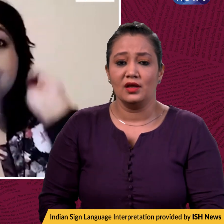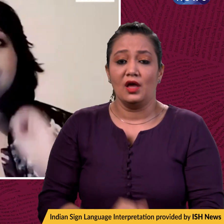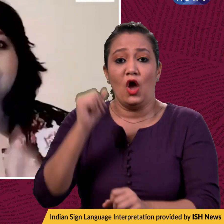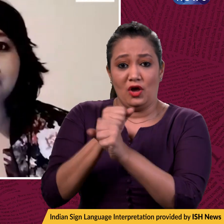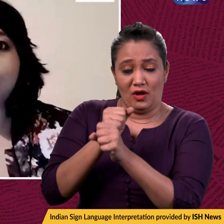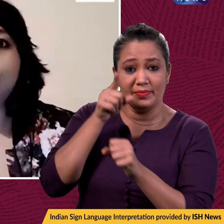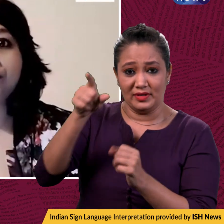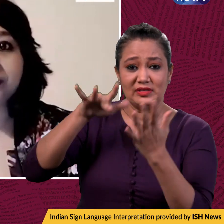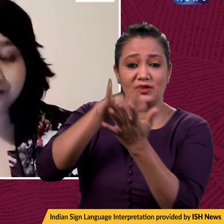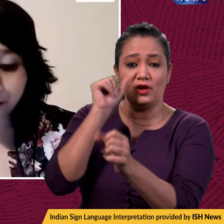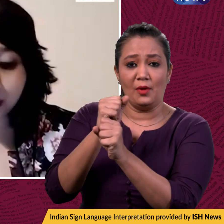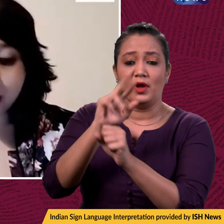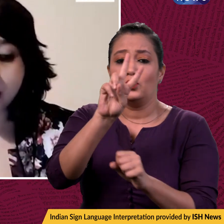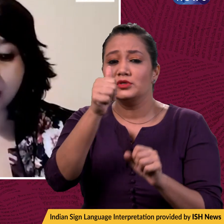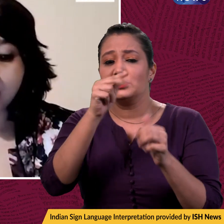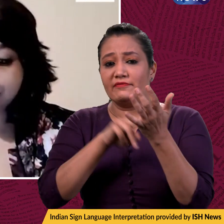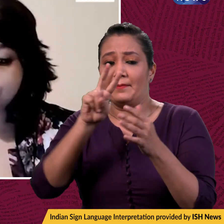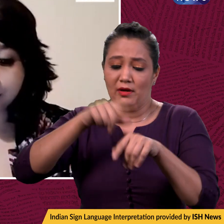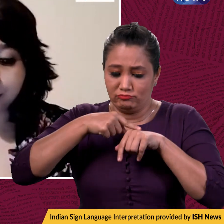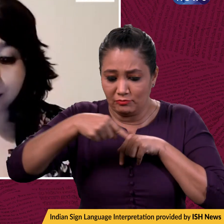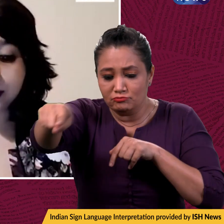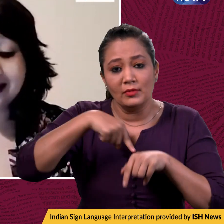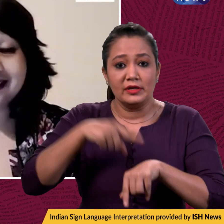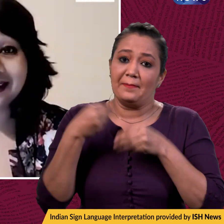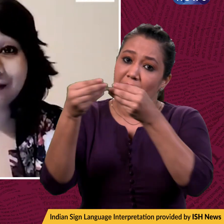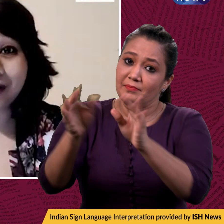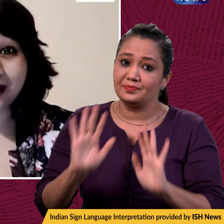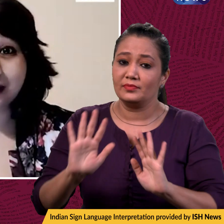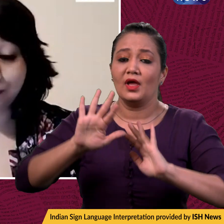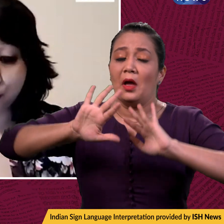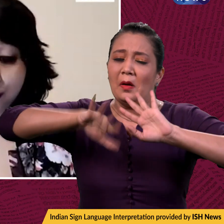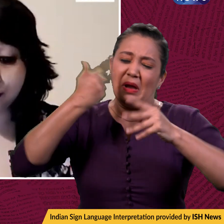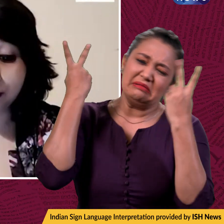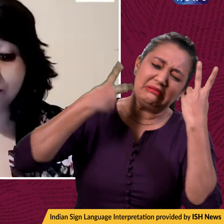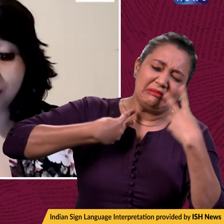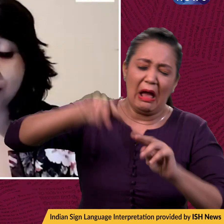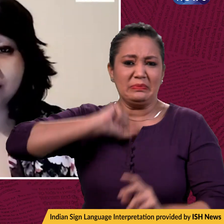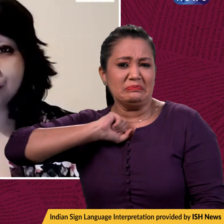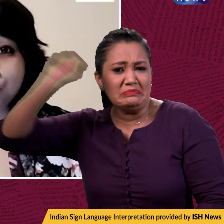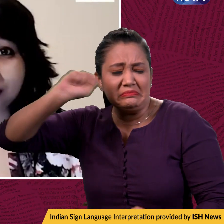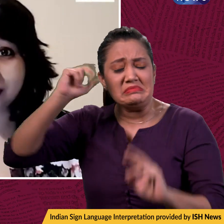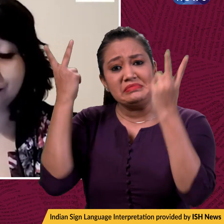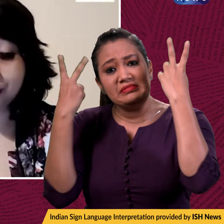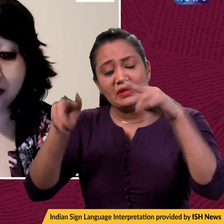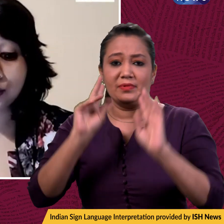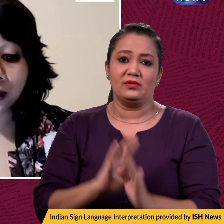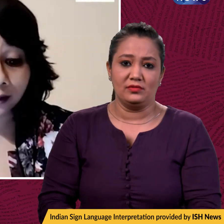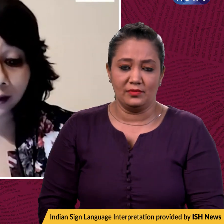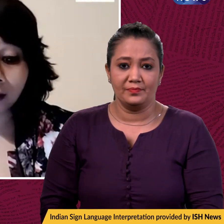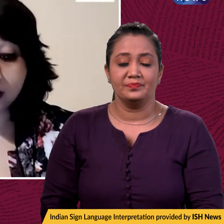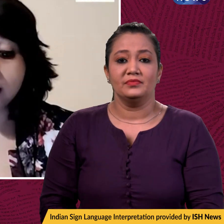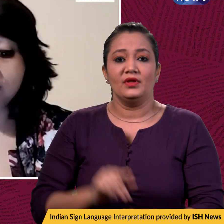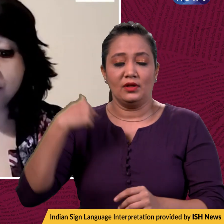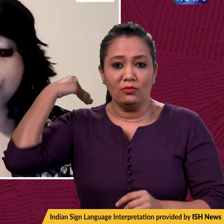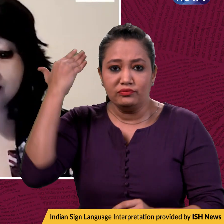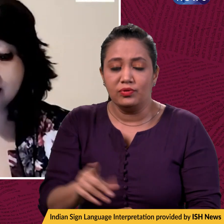the 26th of November, after which they will intensify their protest. Remember, farmers have been protesting for the last 1 year